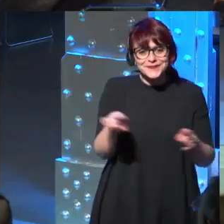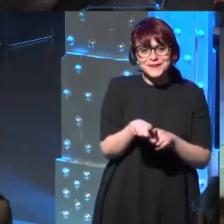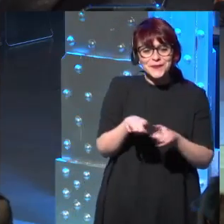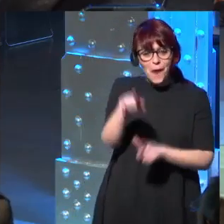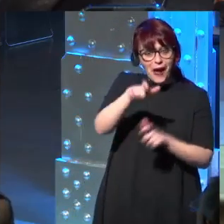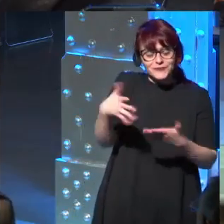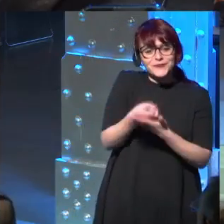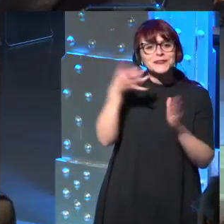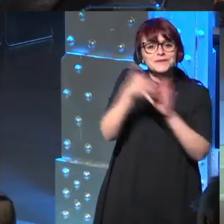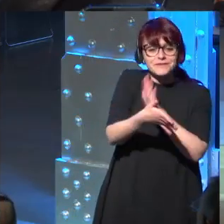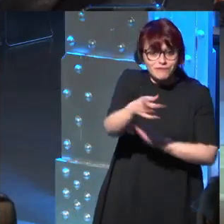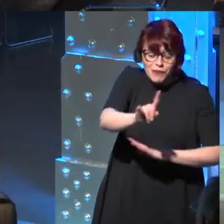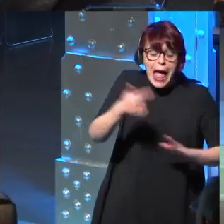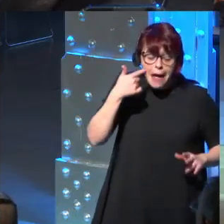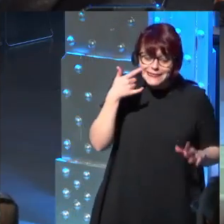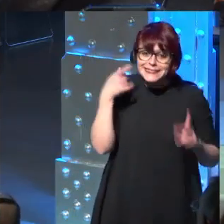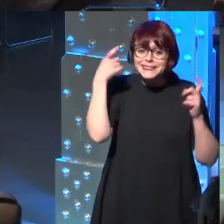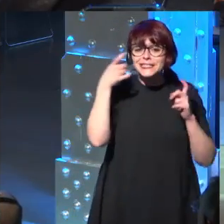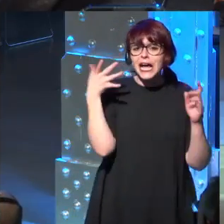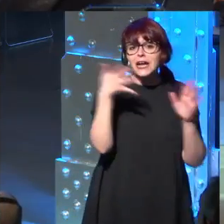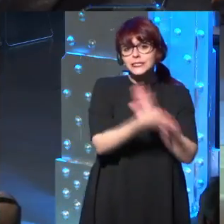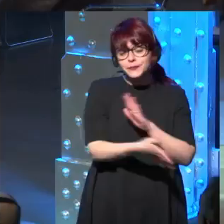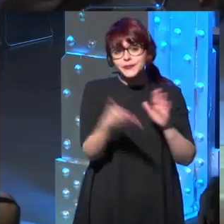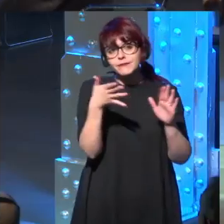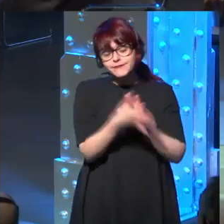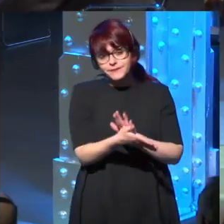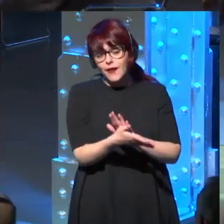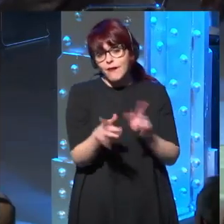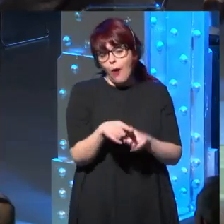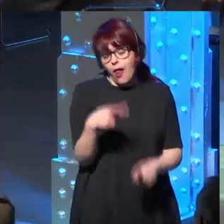Once you try to explain this, you are an idiot narcissist.